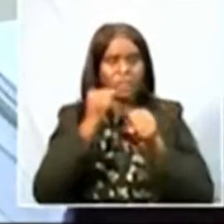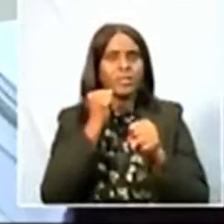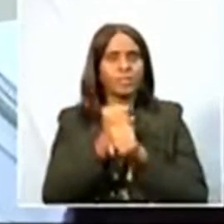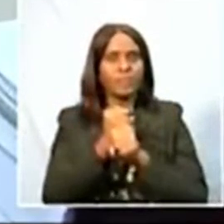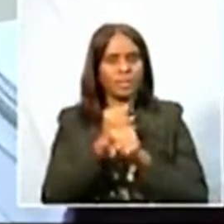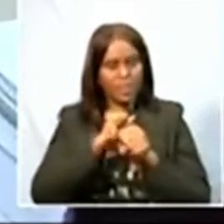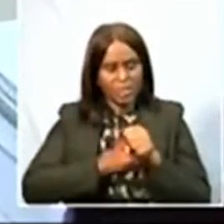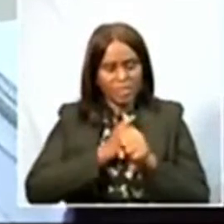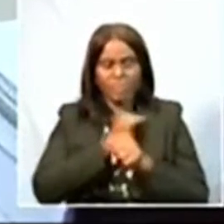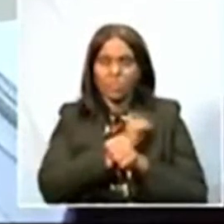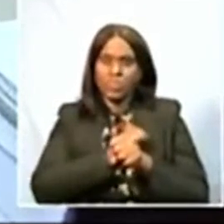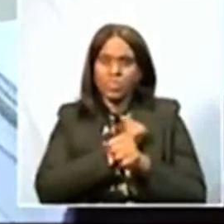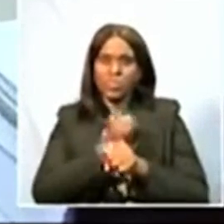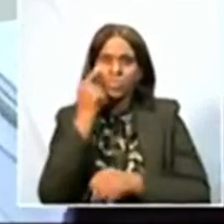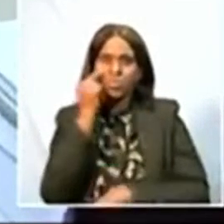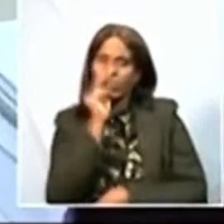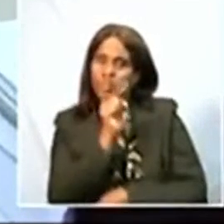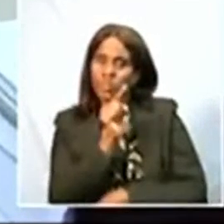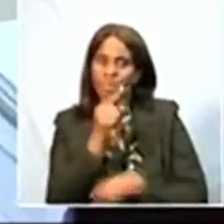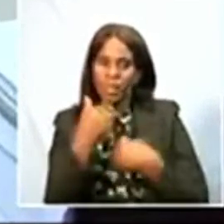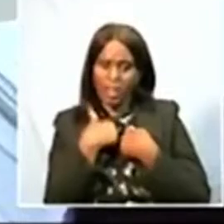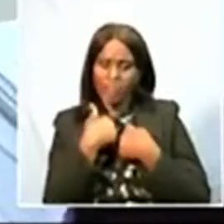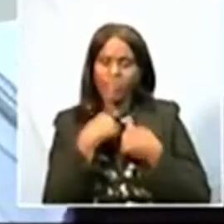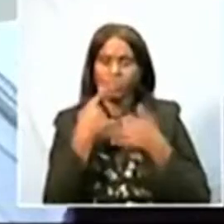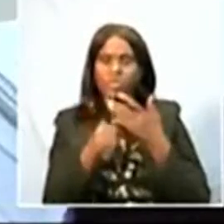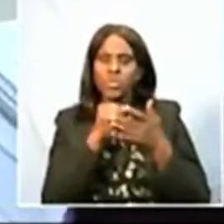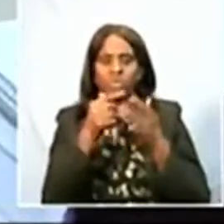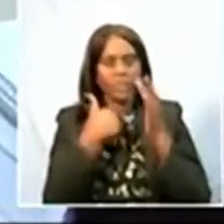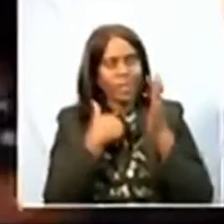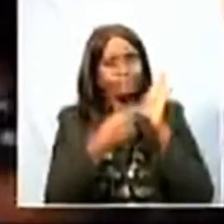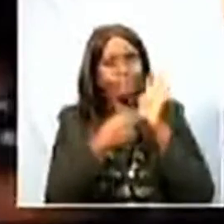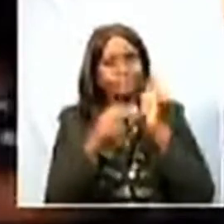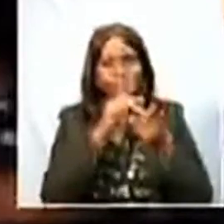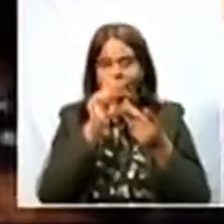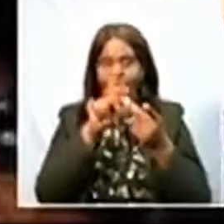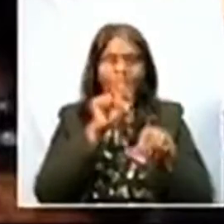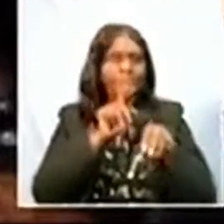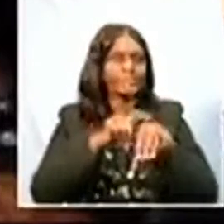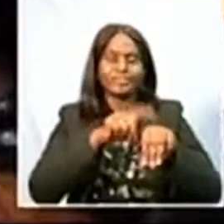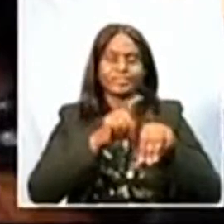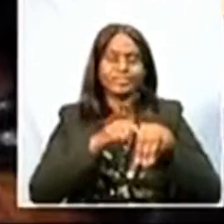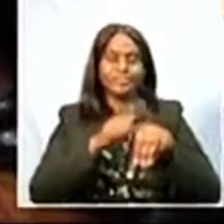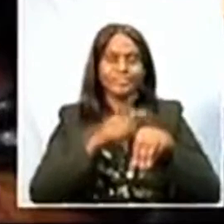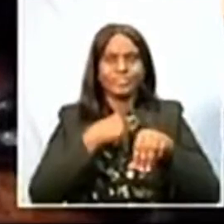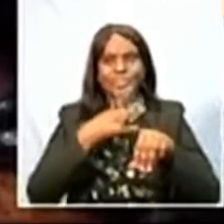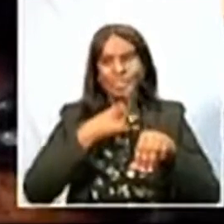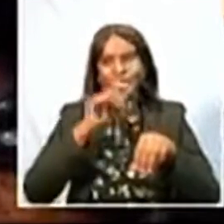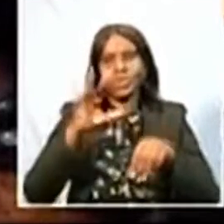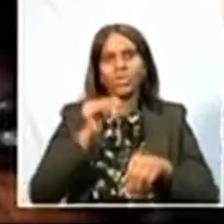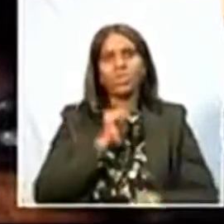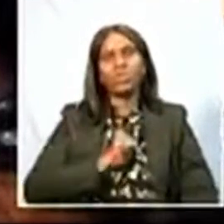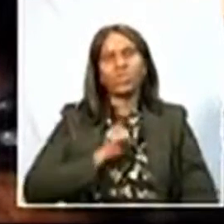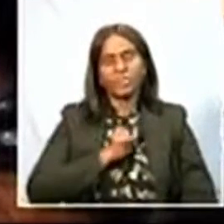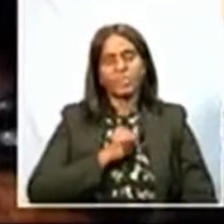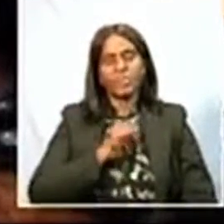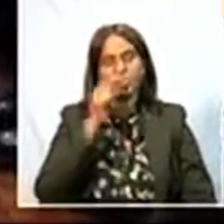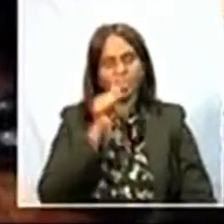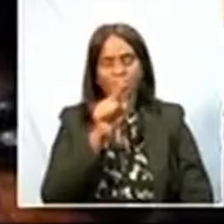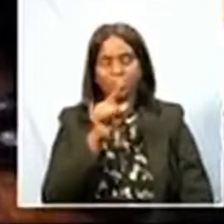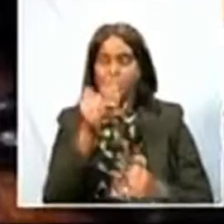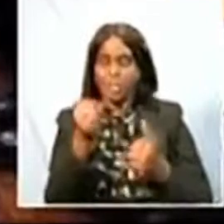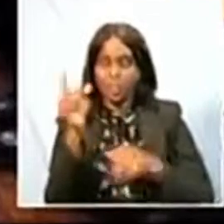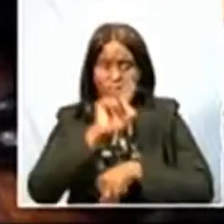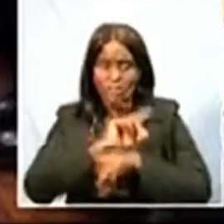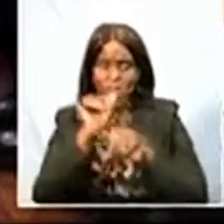We sincerely apologize for having not availed those documents on time. I like your apology, because nowadays